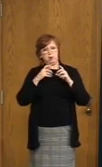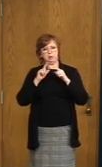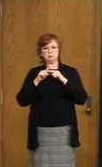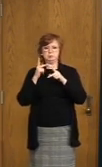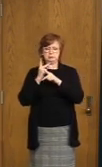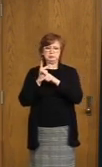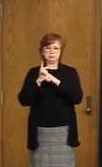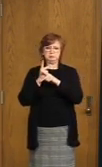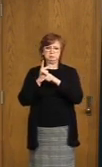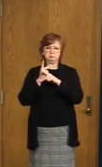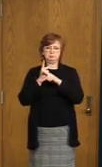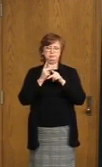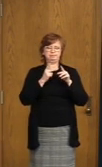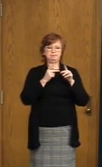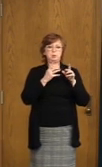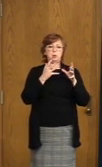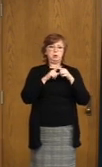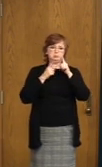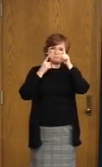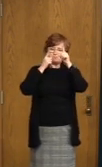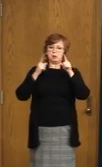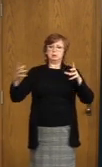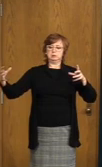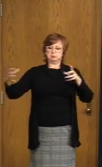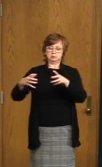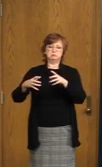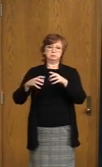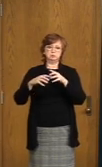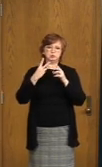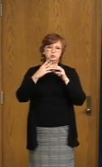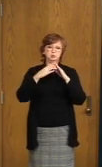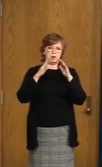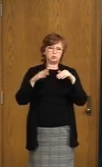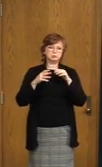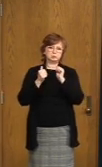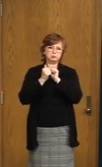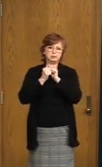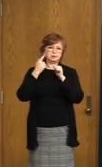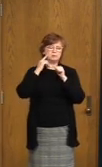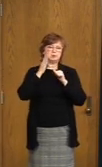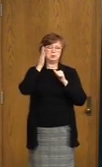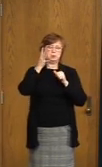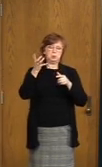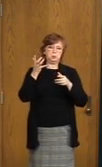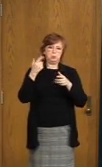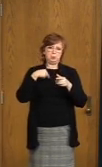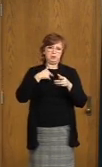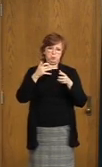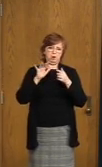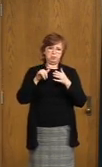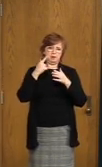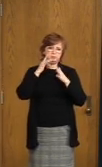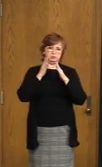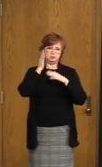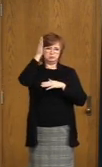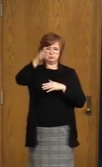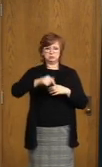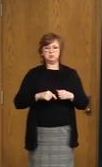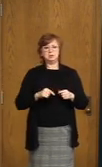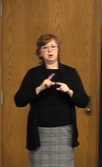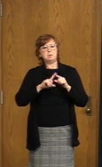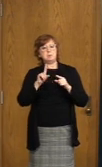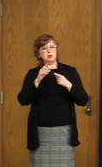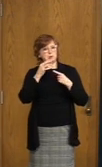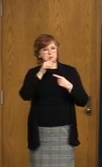bubble. So I think that's where we are right now. But obviously, we constantly look at transmission, and even in bars and